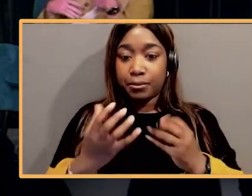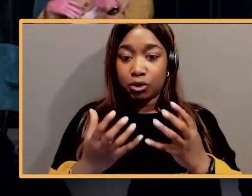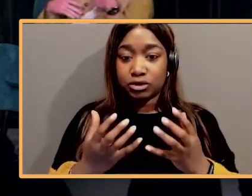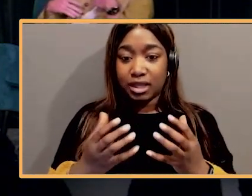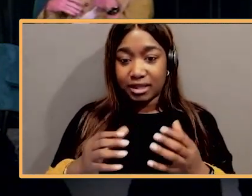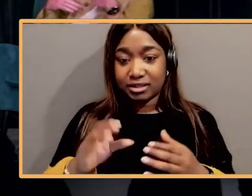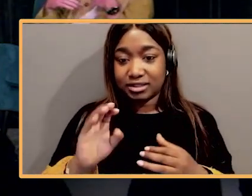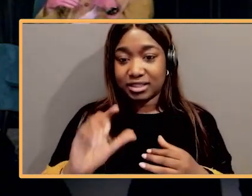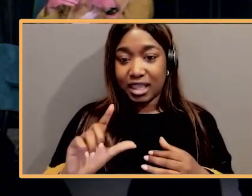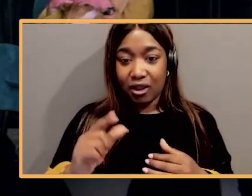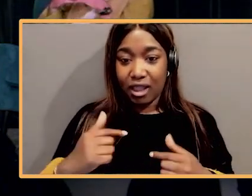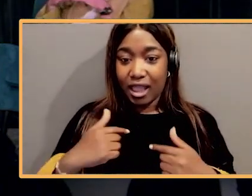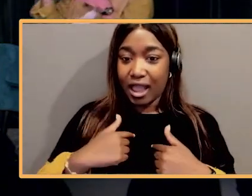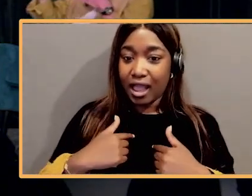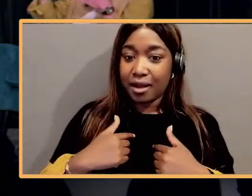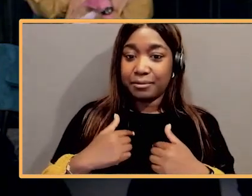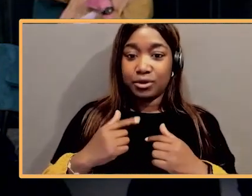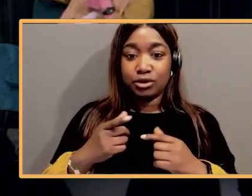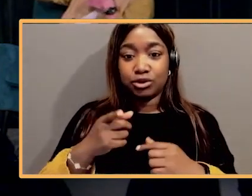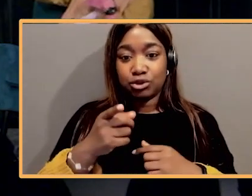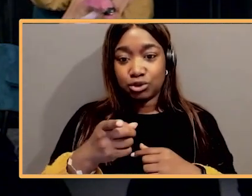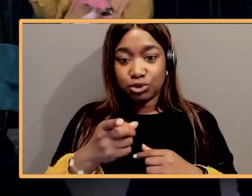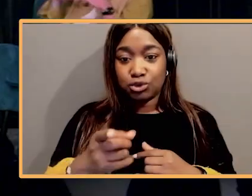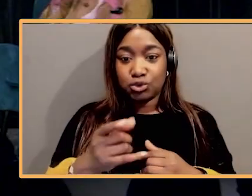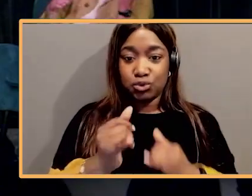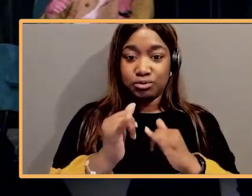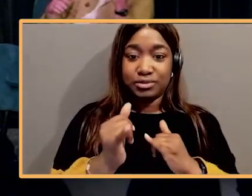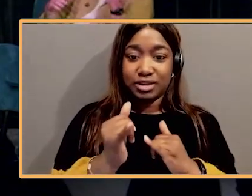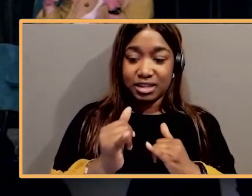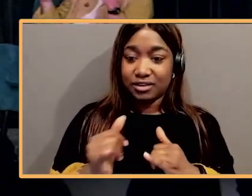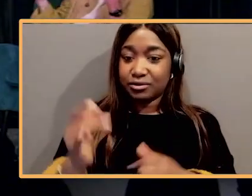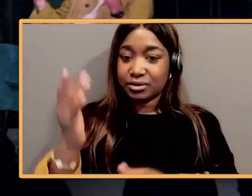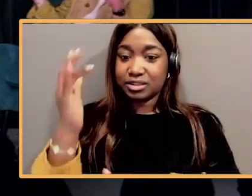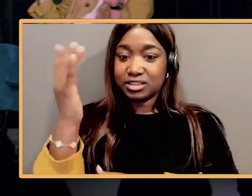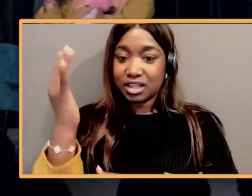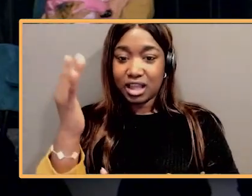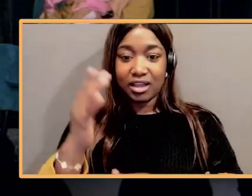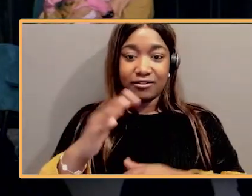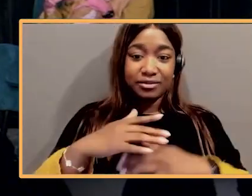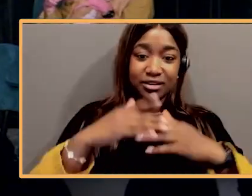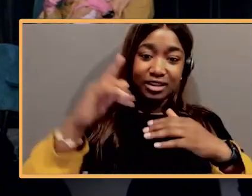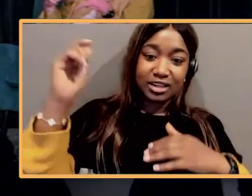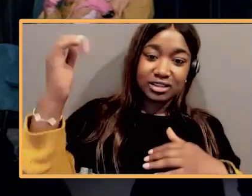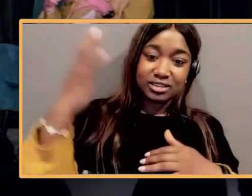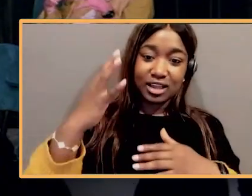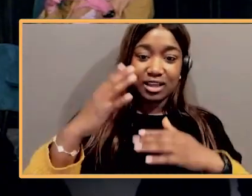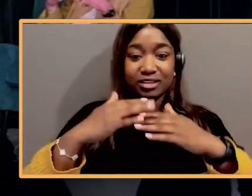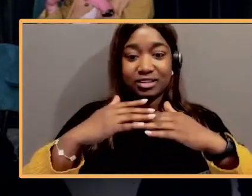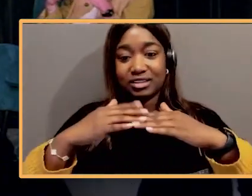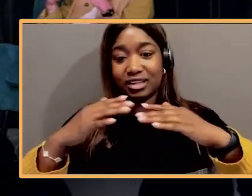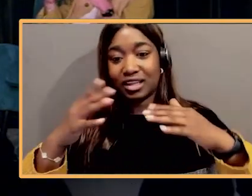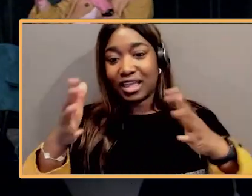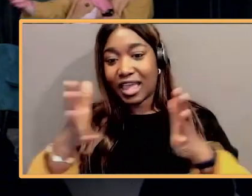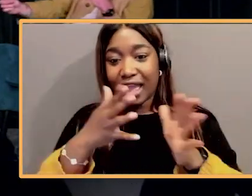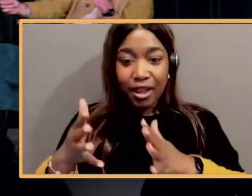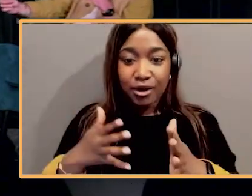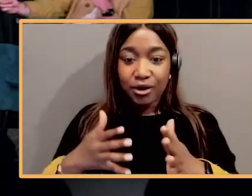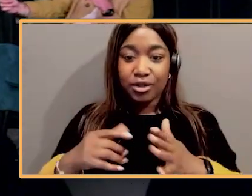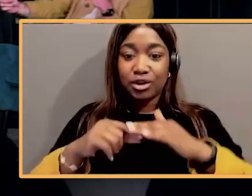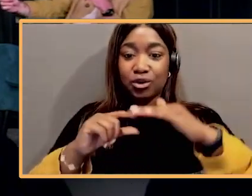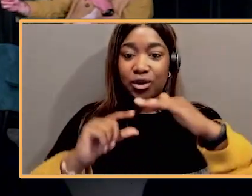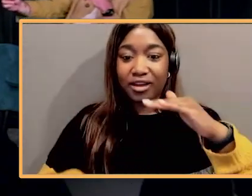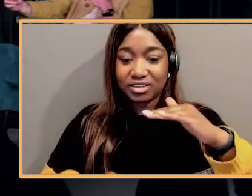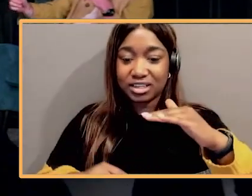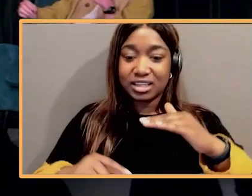me. Yep. And I am inextricable from the sun and from the air and the gravity that holds our atmosphere and from the